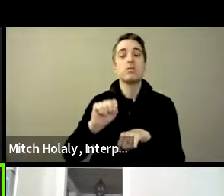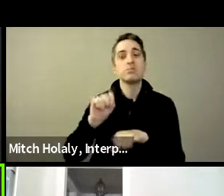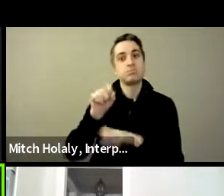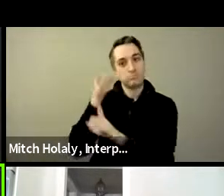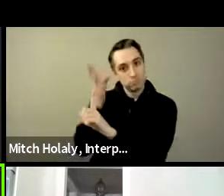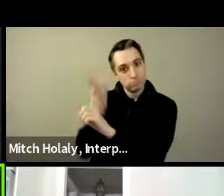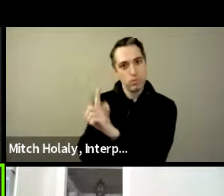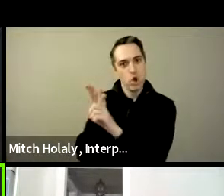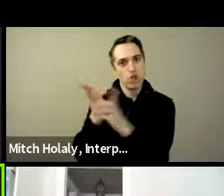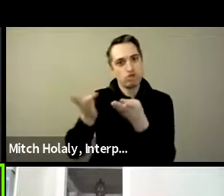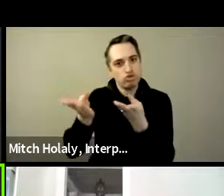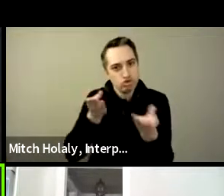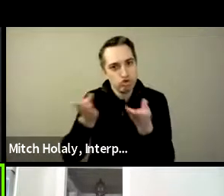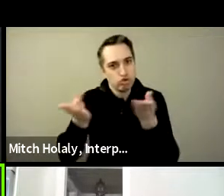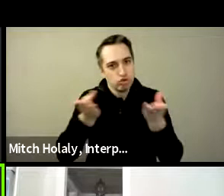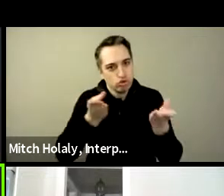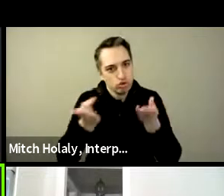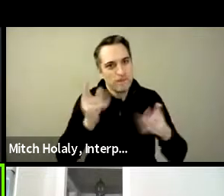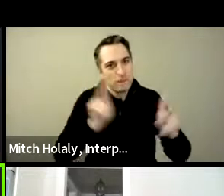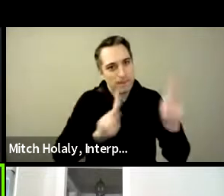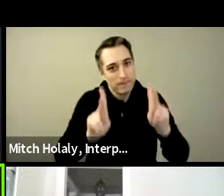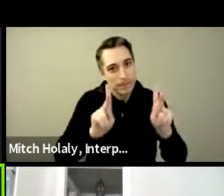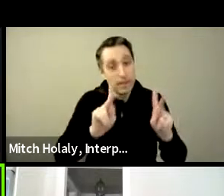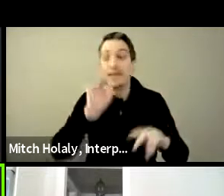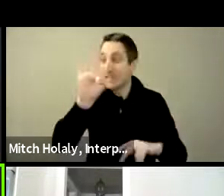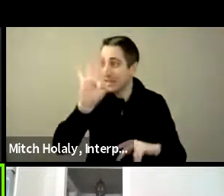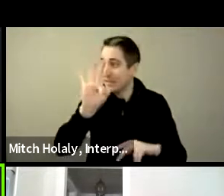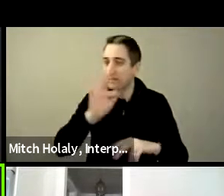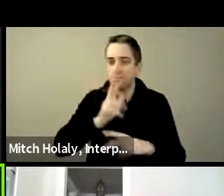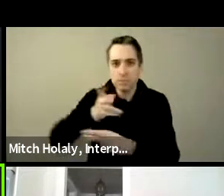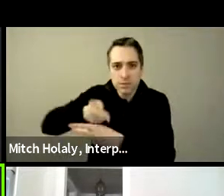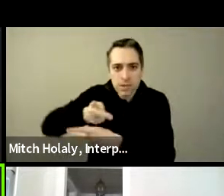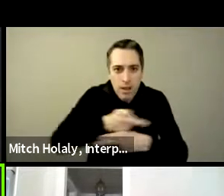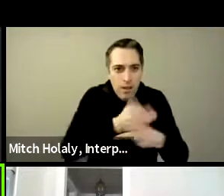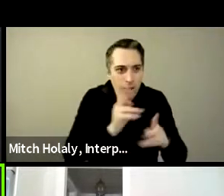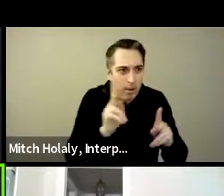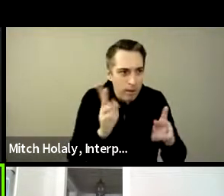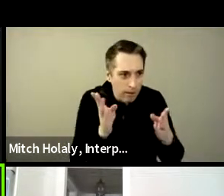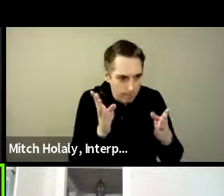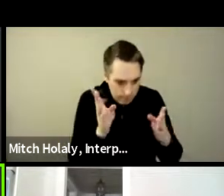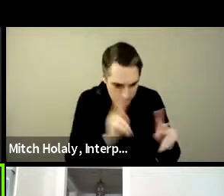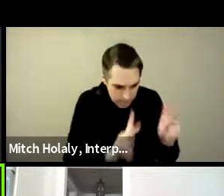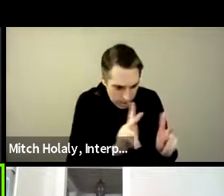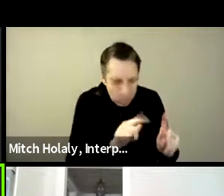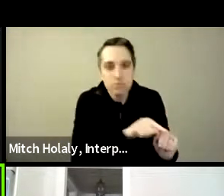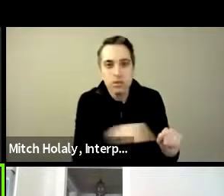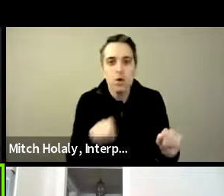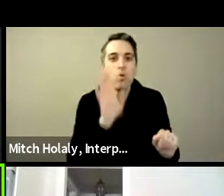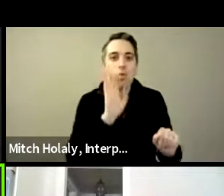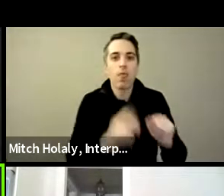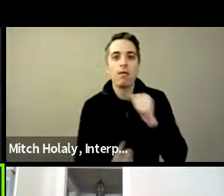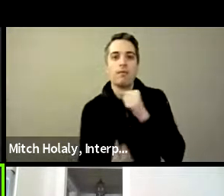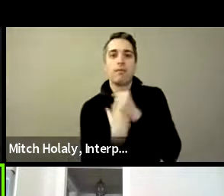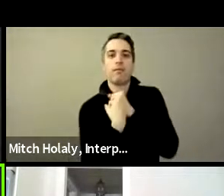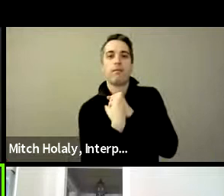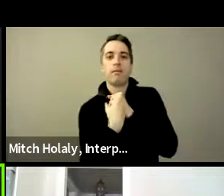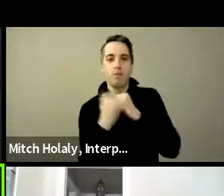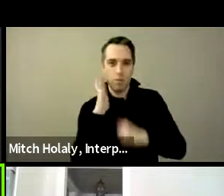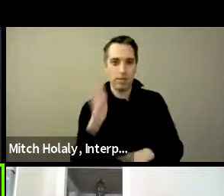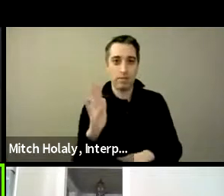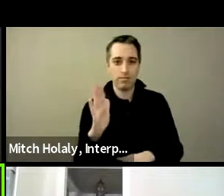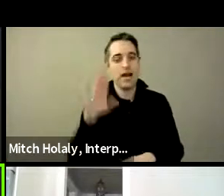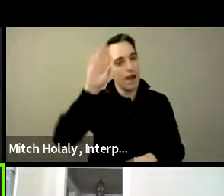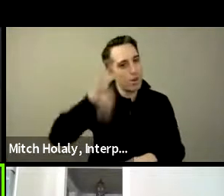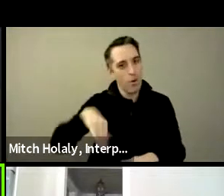people and they will take care of you. That's what he told me. That's what he told us as young supervisors. I had